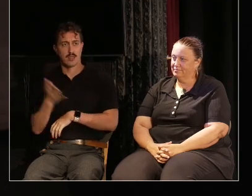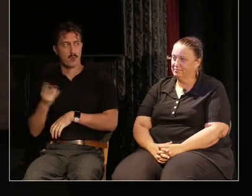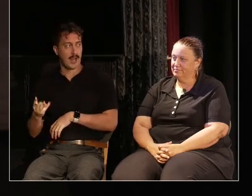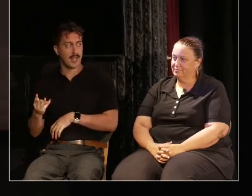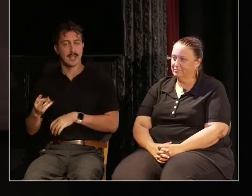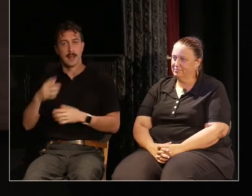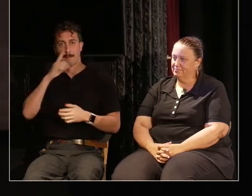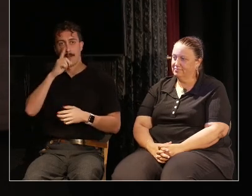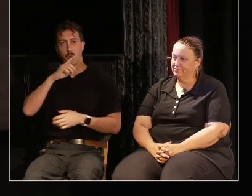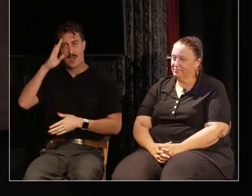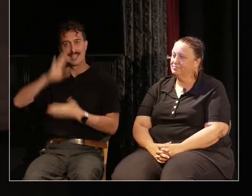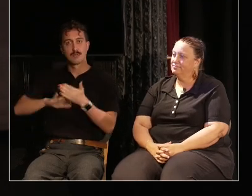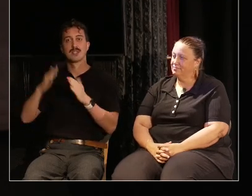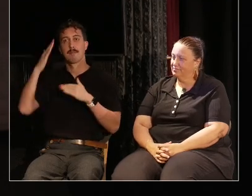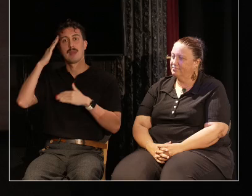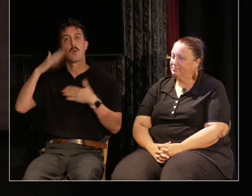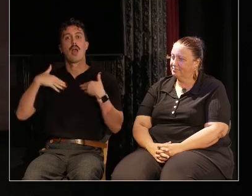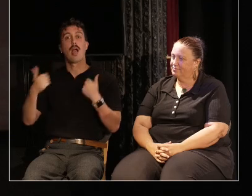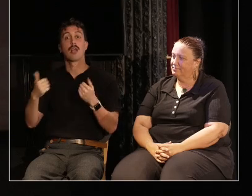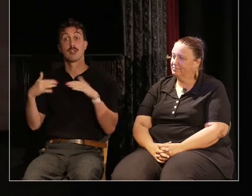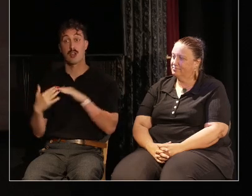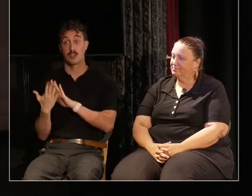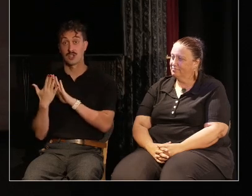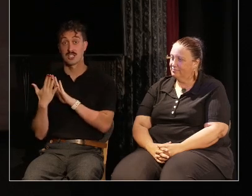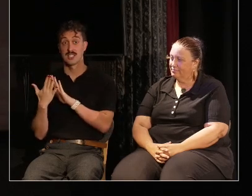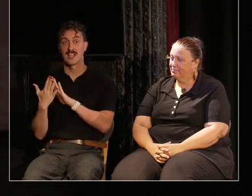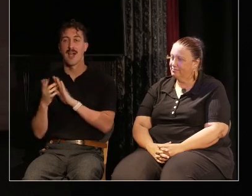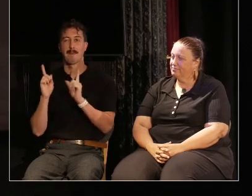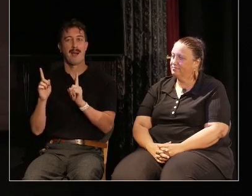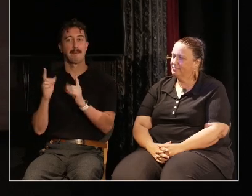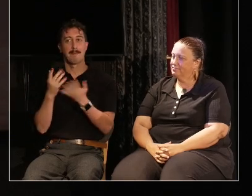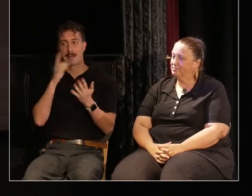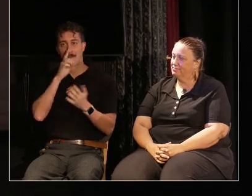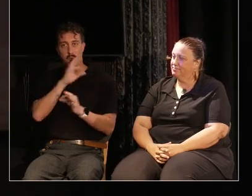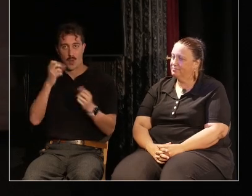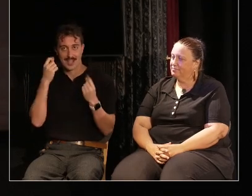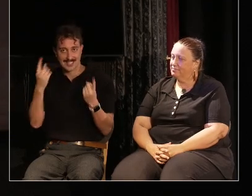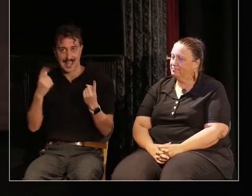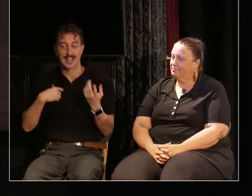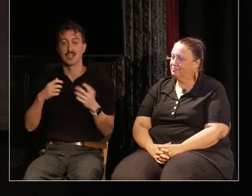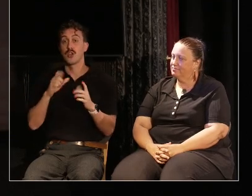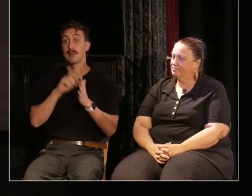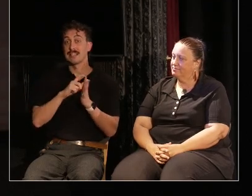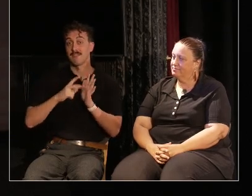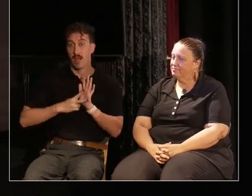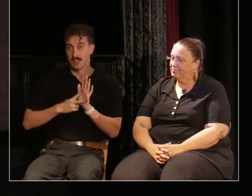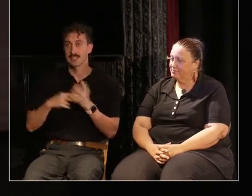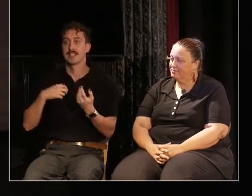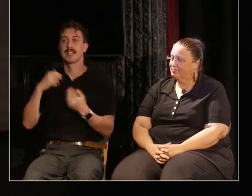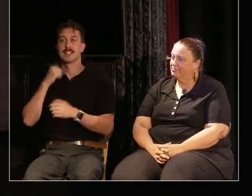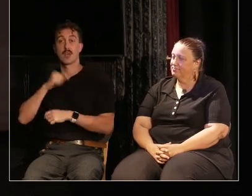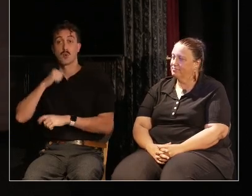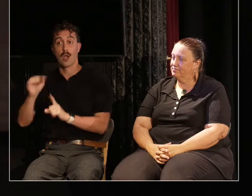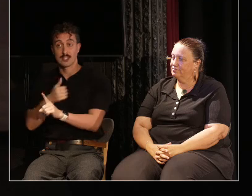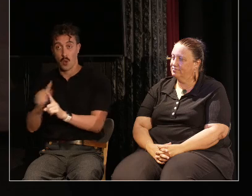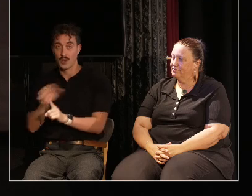well as what people often don't see is sort of domestic violence and sexual assault, not understanding that, how that affects the community